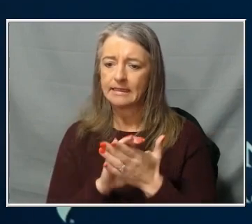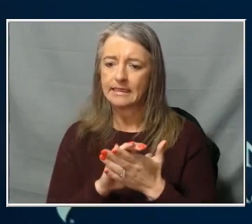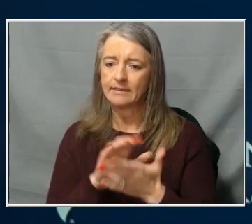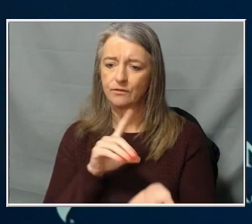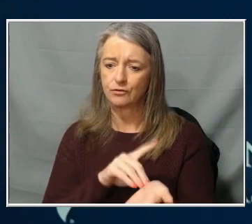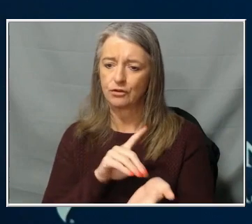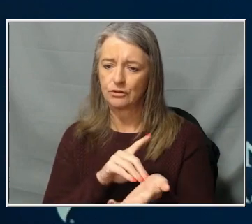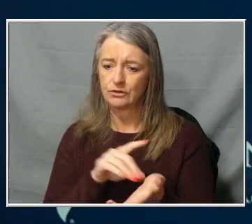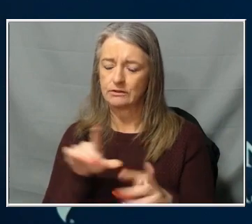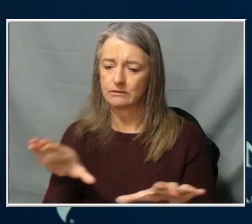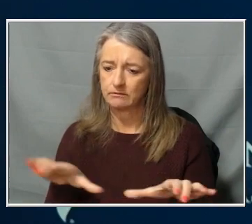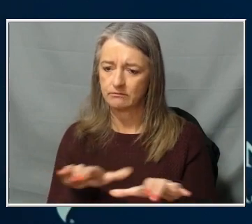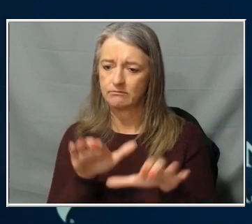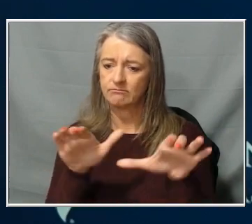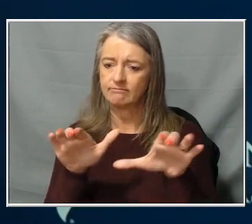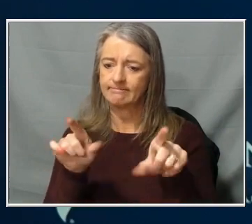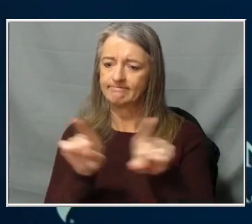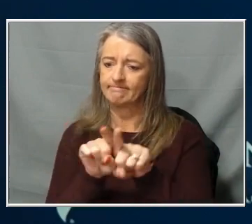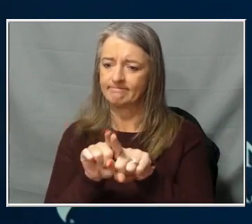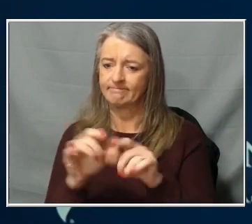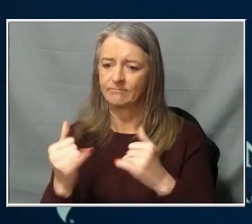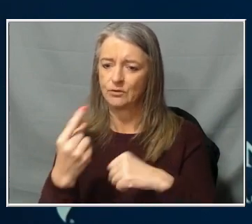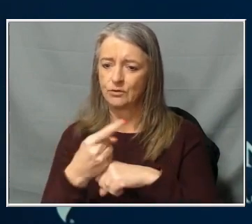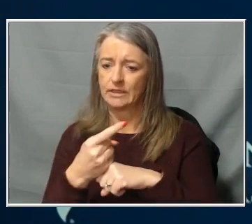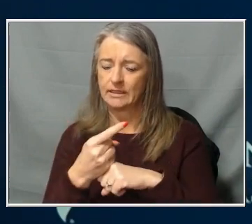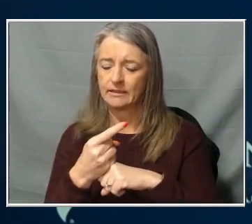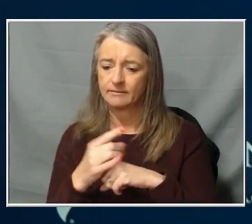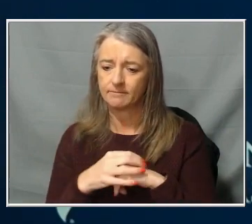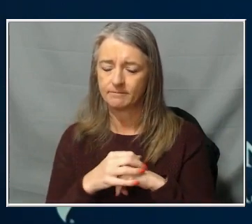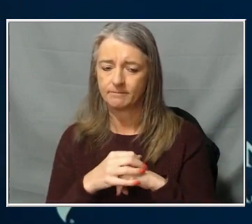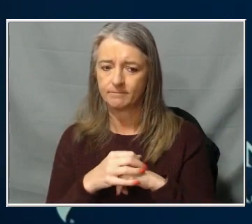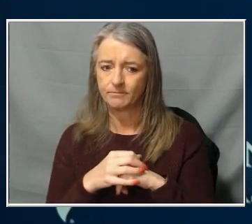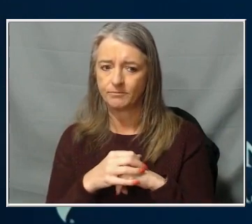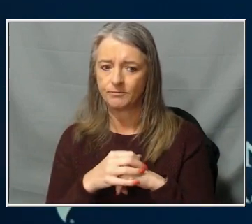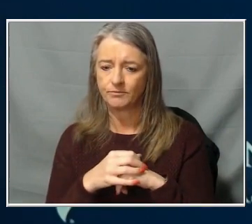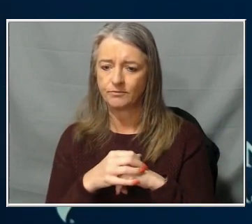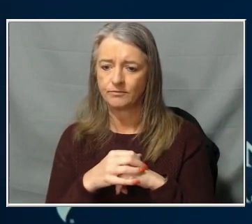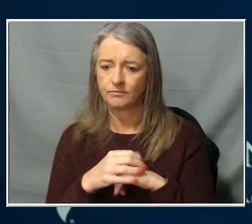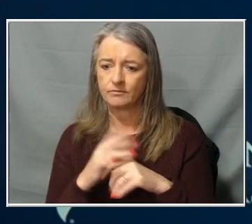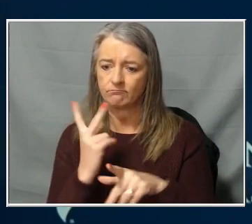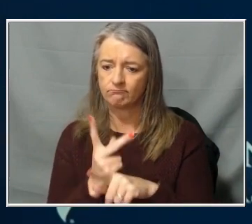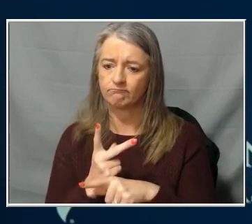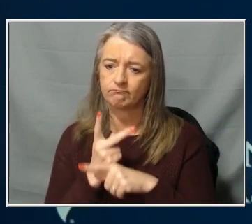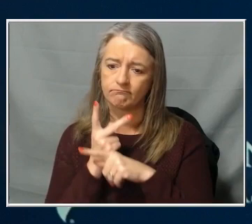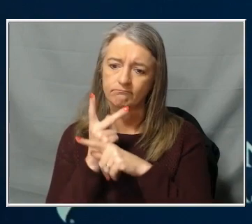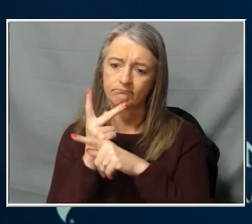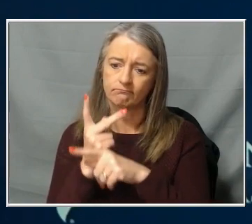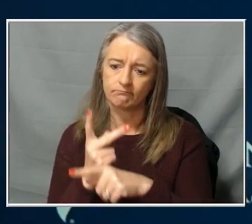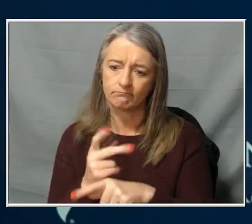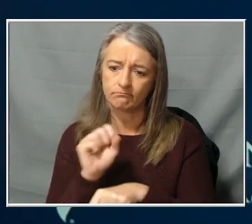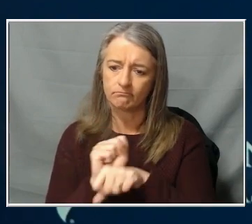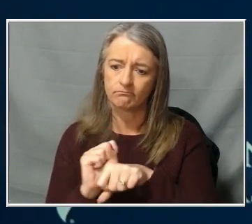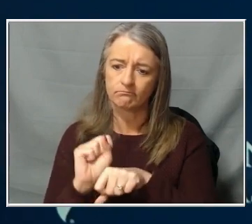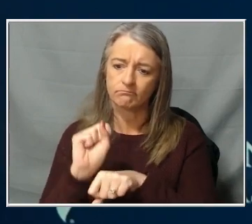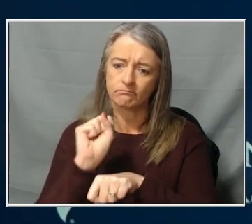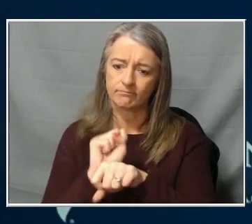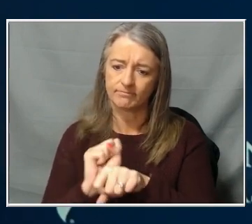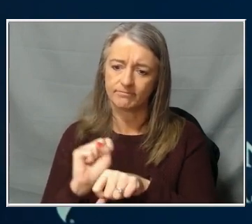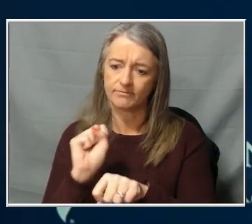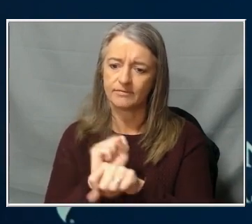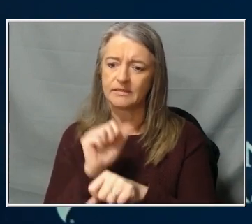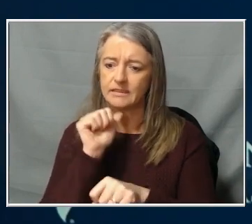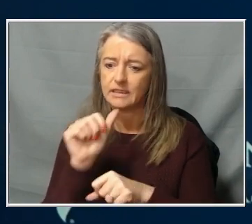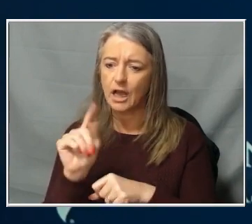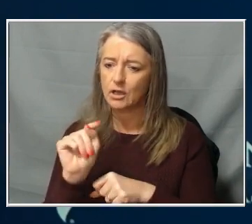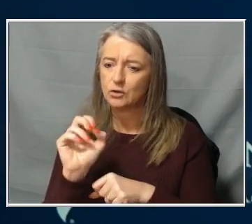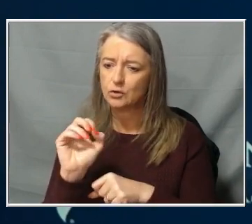case exactly like he would do a case today, which is with the utmost care and diligence. So the difference is not the tools per